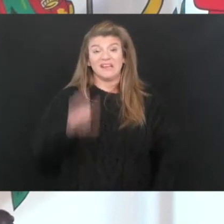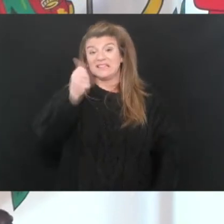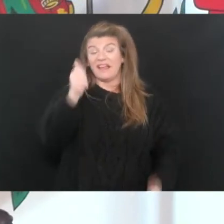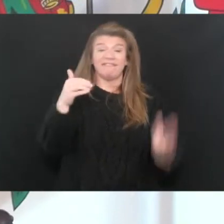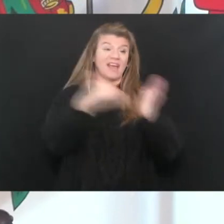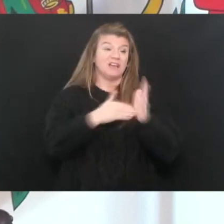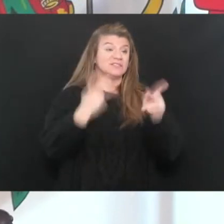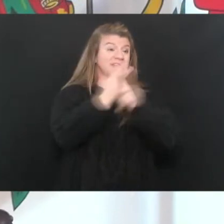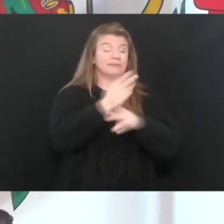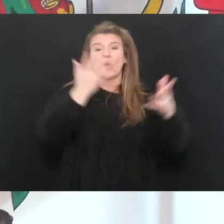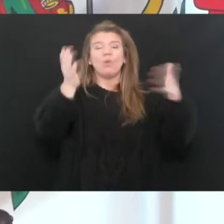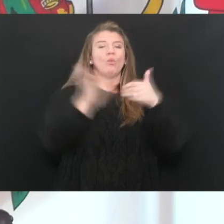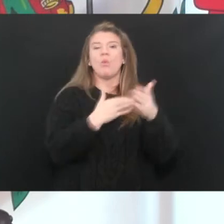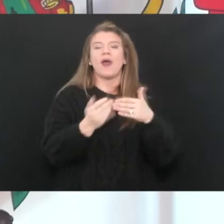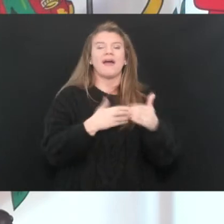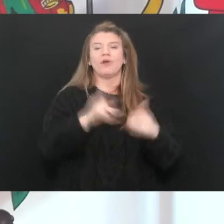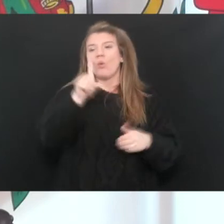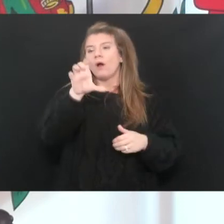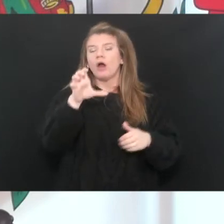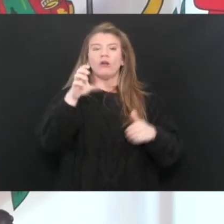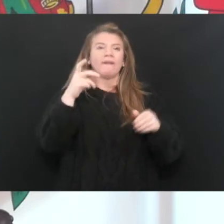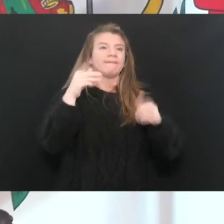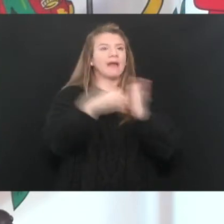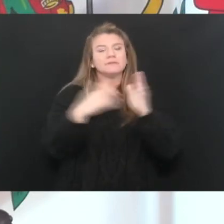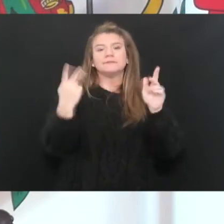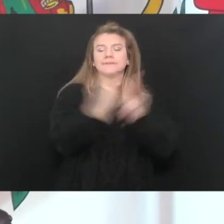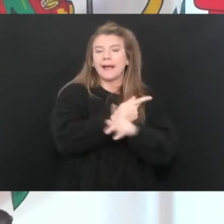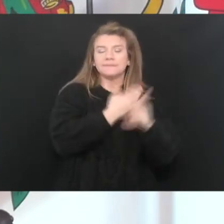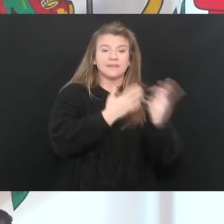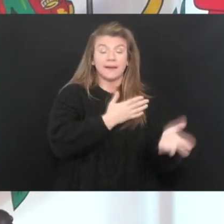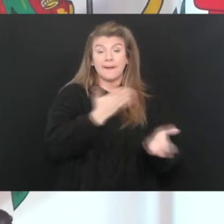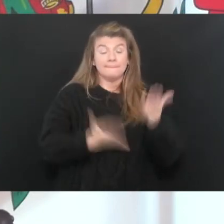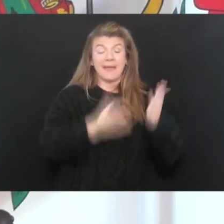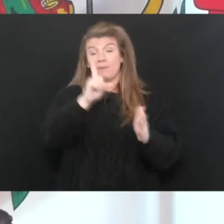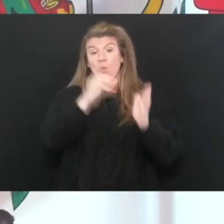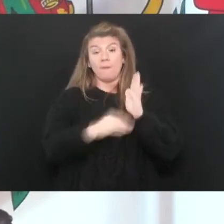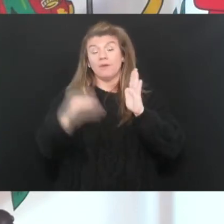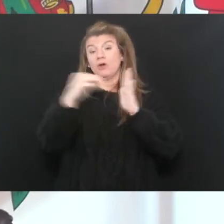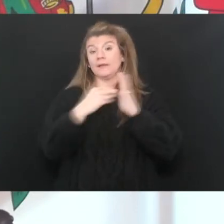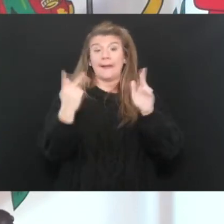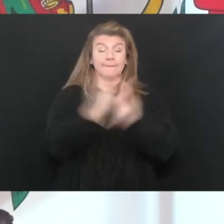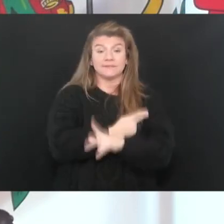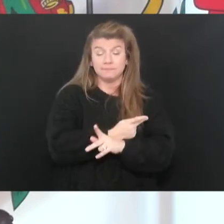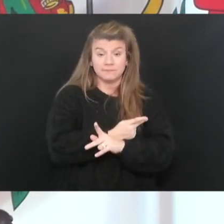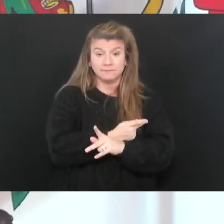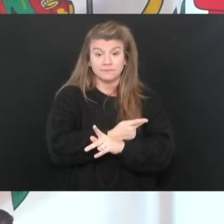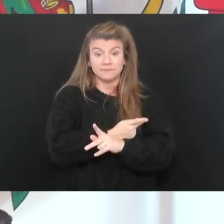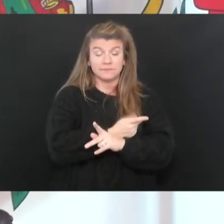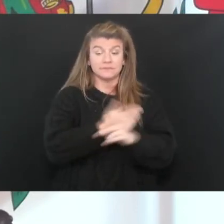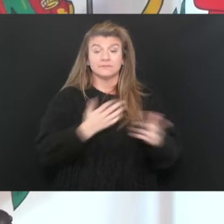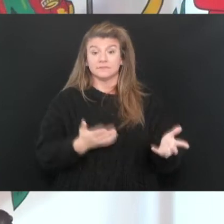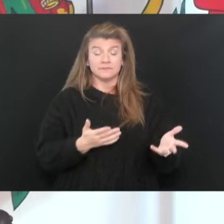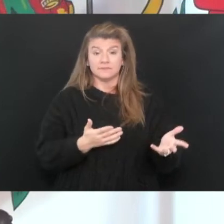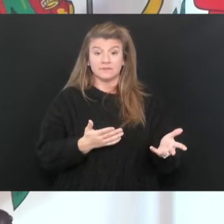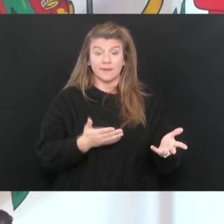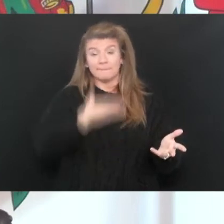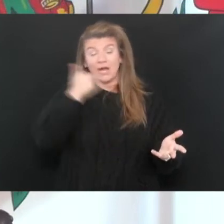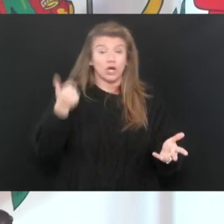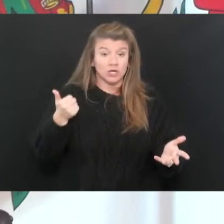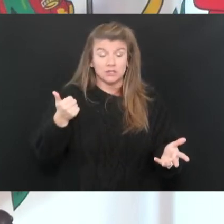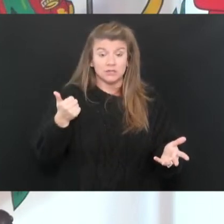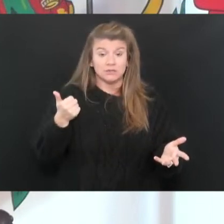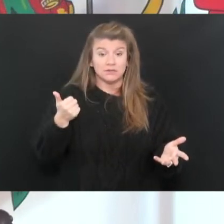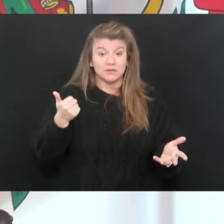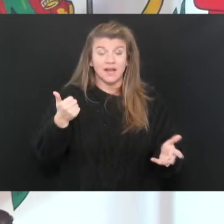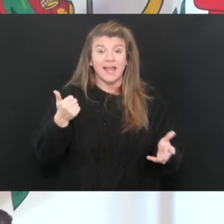times, whatever the times, 100,000 times, maybe 1,000,000 times, absolutely better